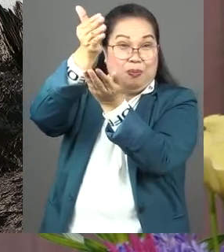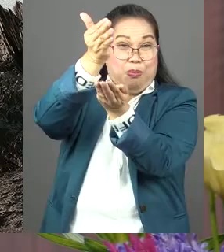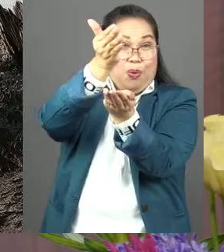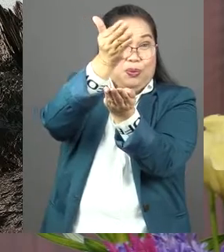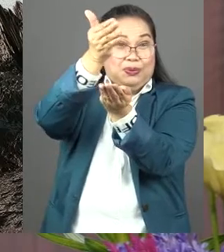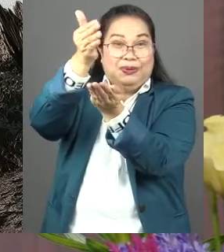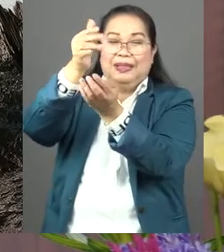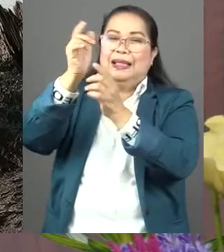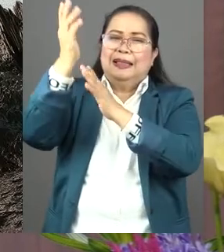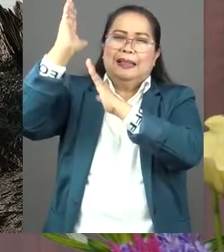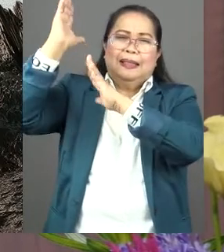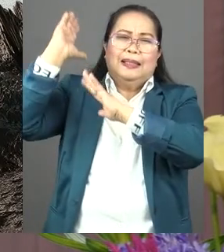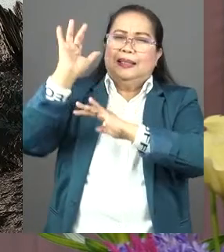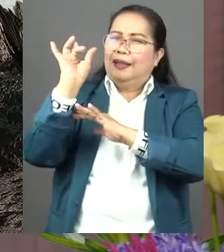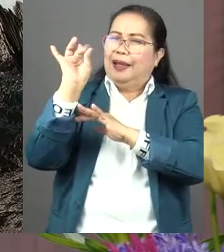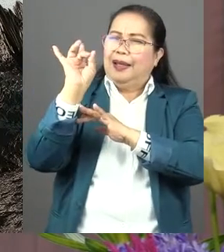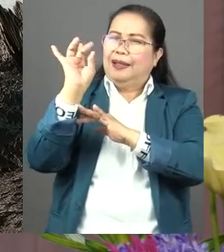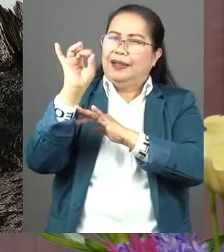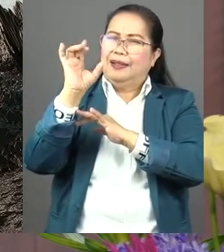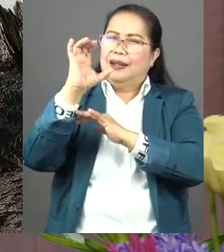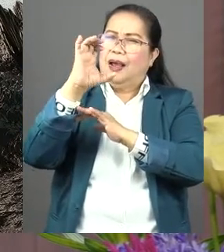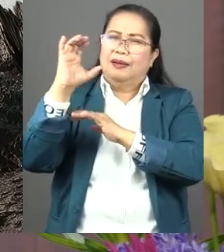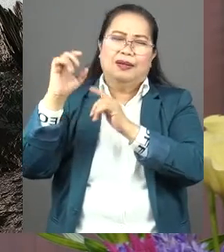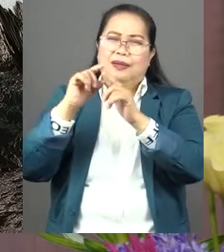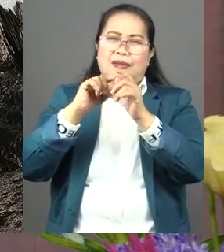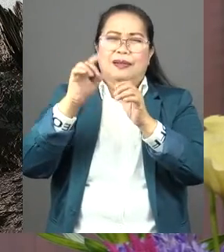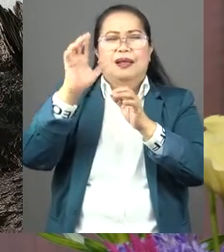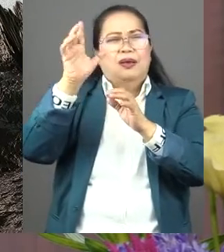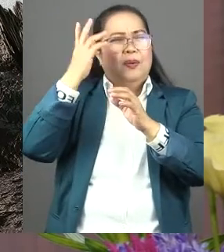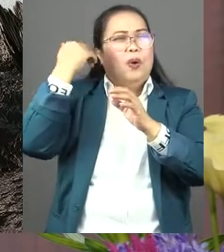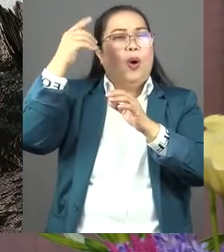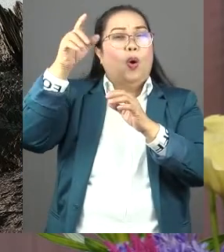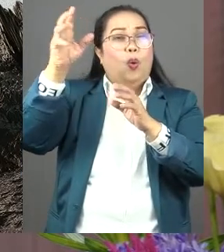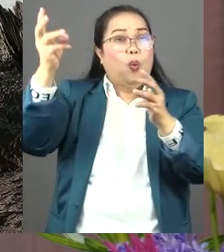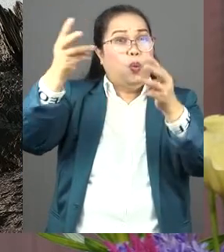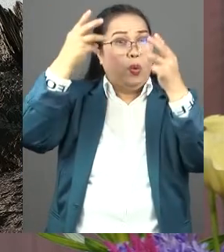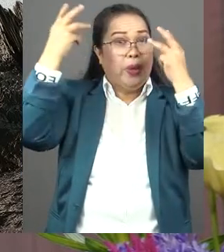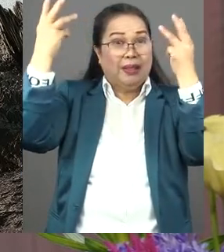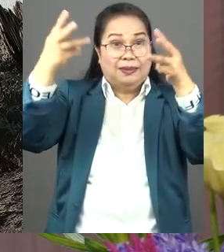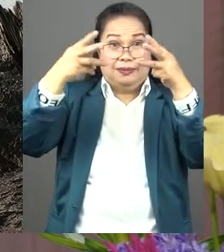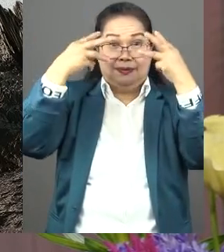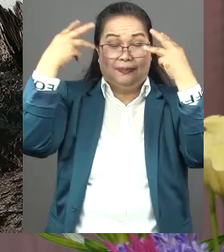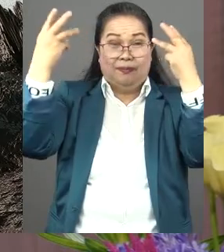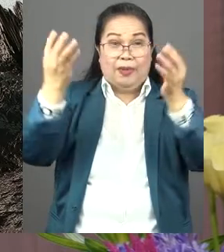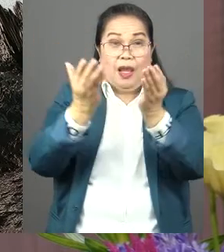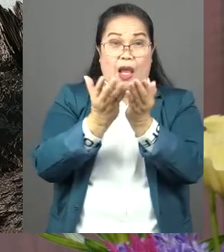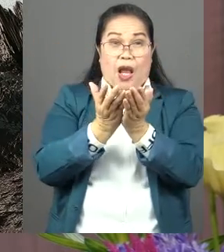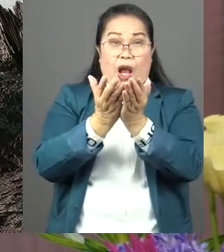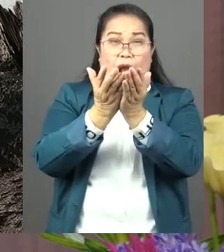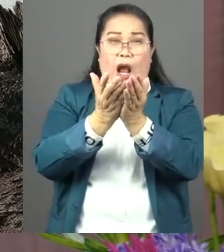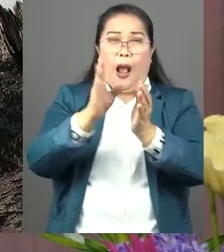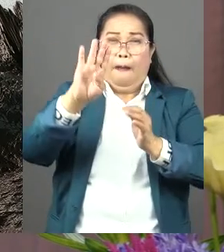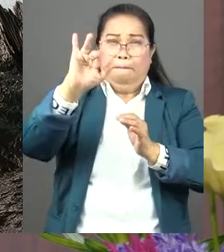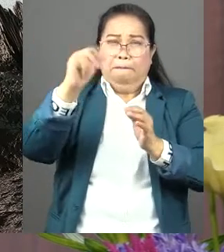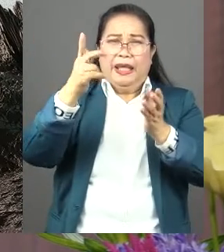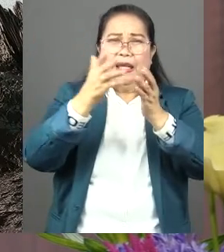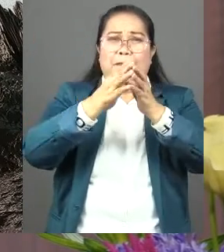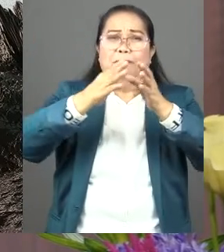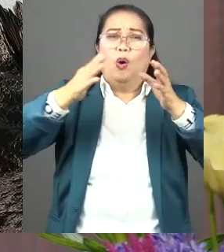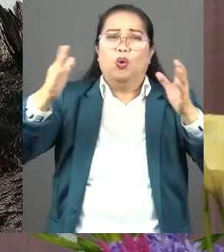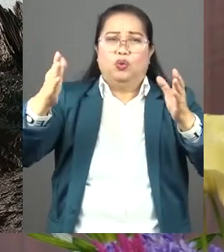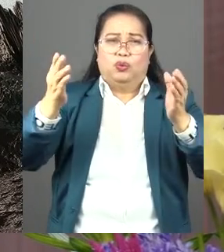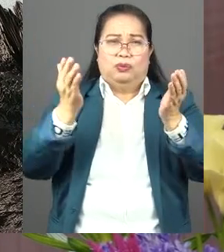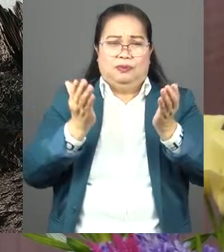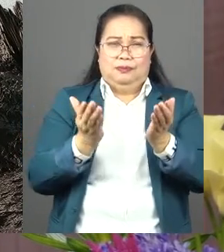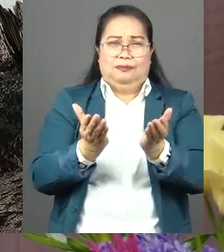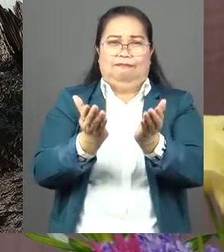In the 1800s, 1700s, they were the main mode of transportation. And the boats, they were massive, big structures. And